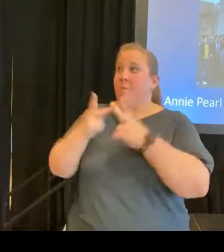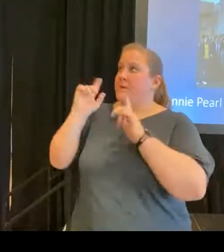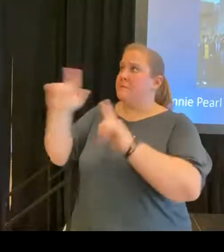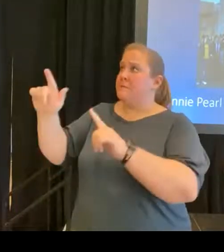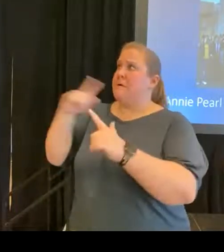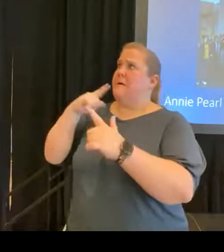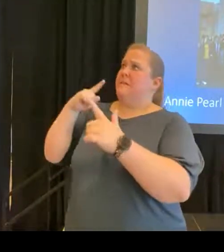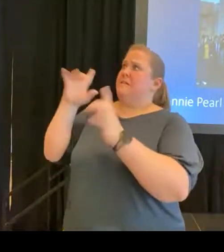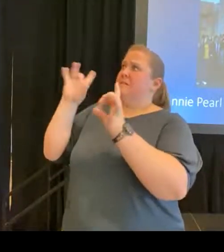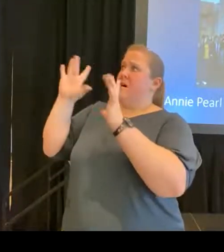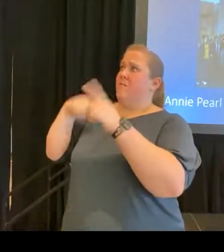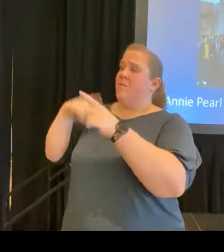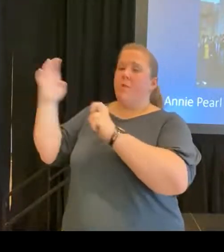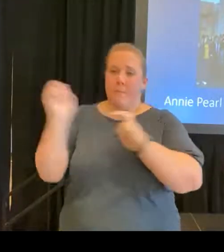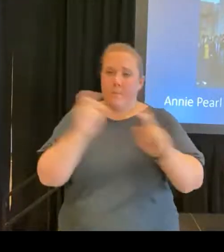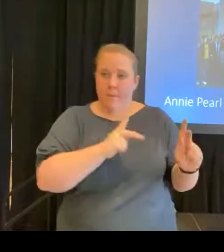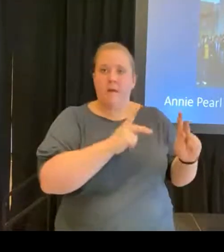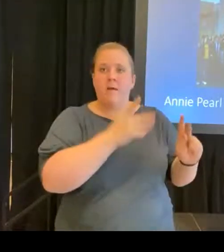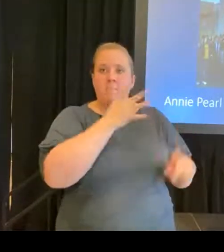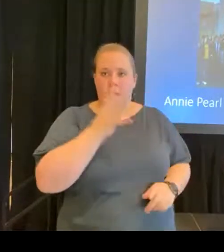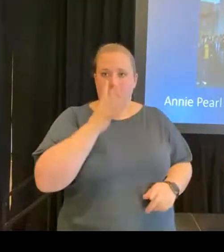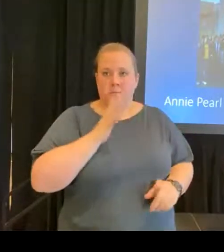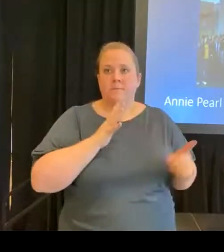came back.